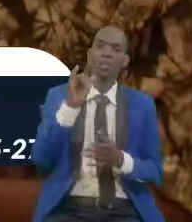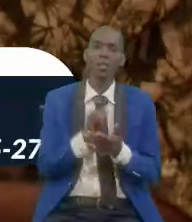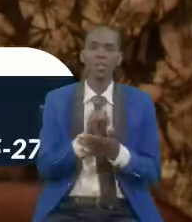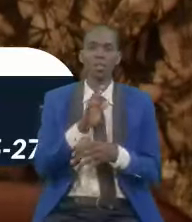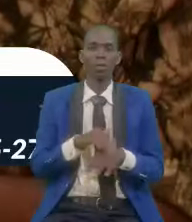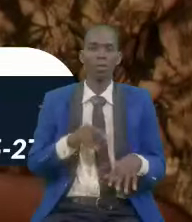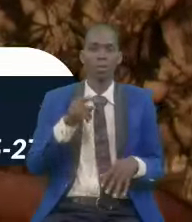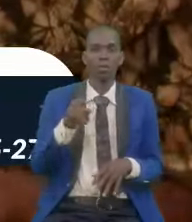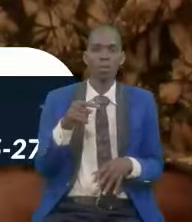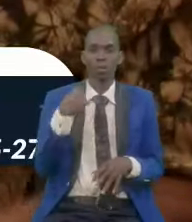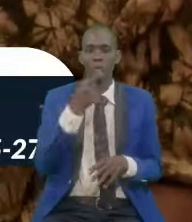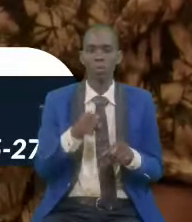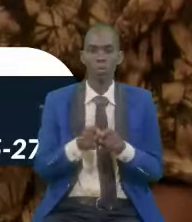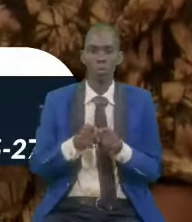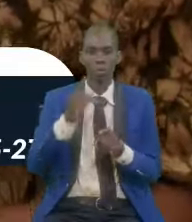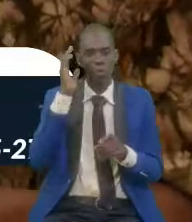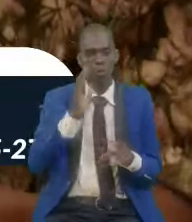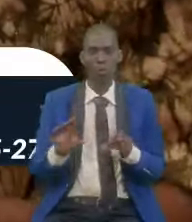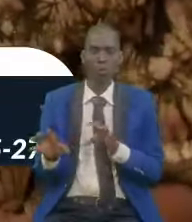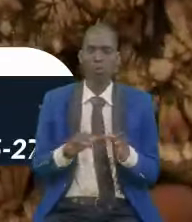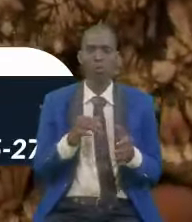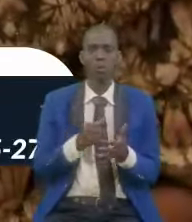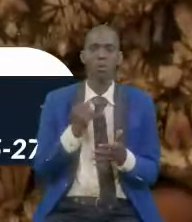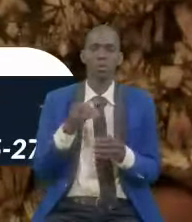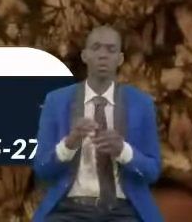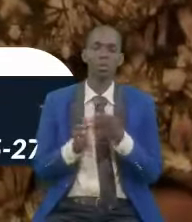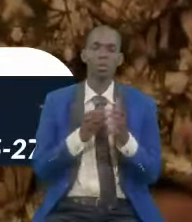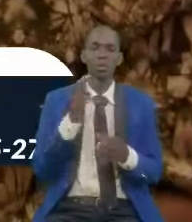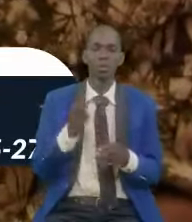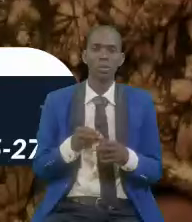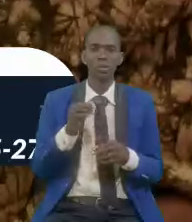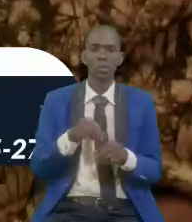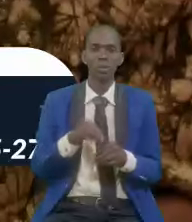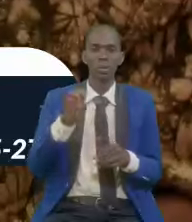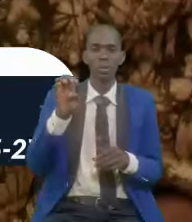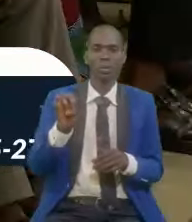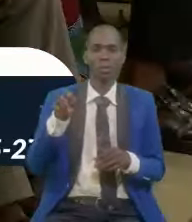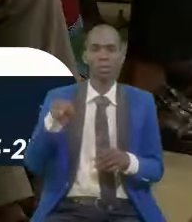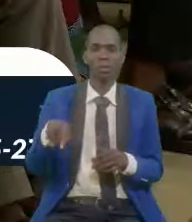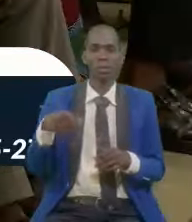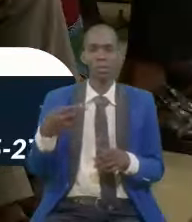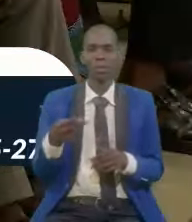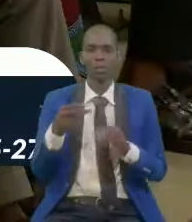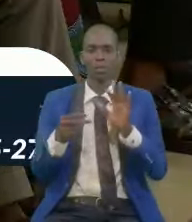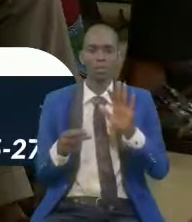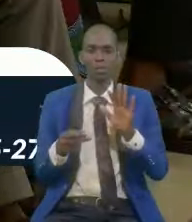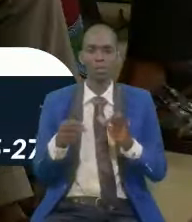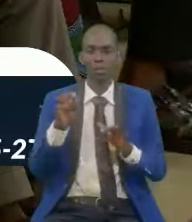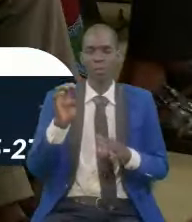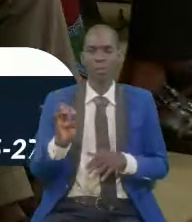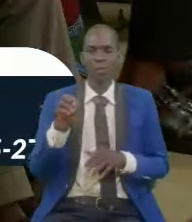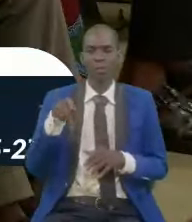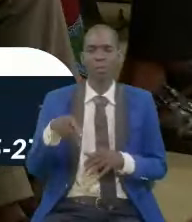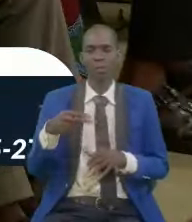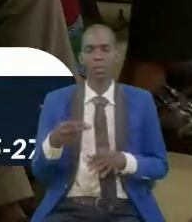who also will do it. In Ephesians chapter 5, verse